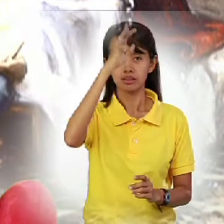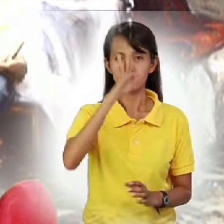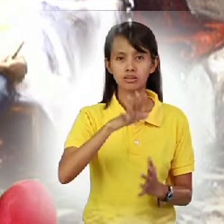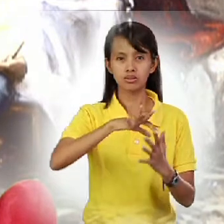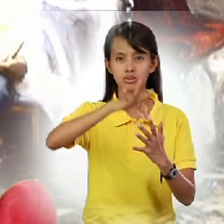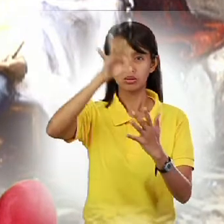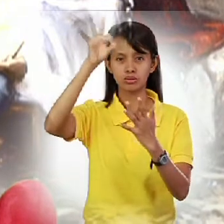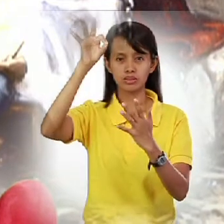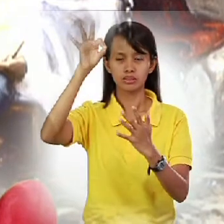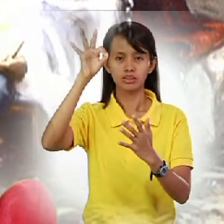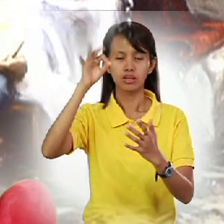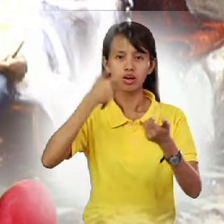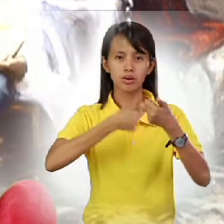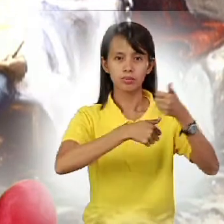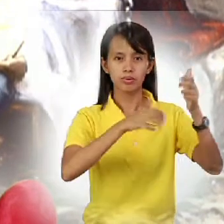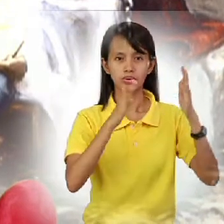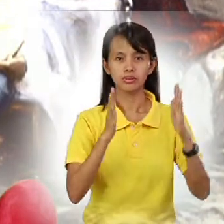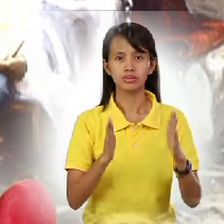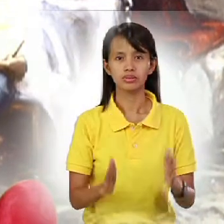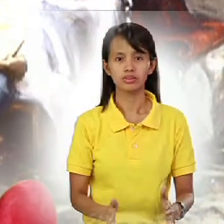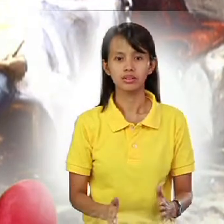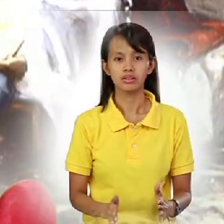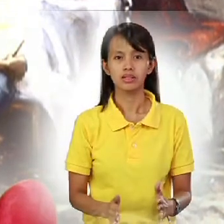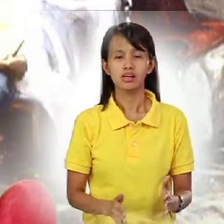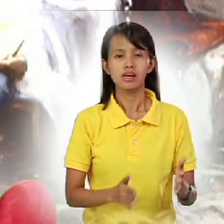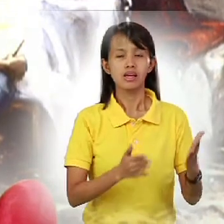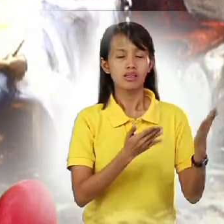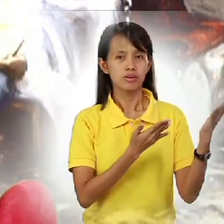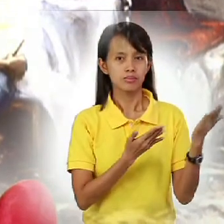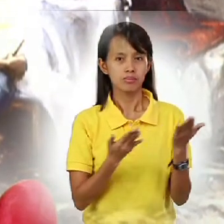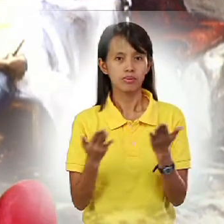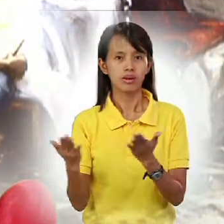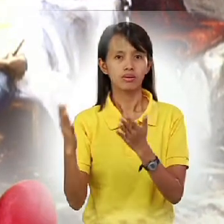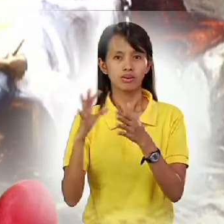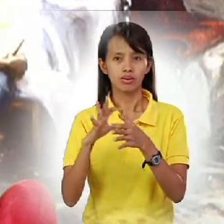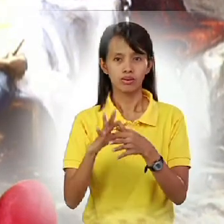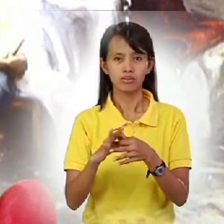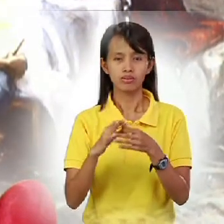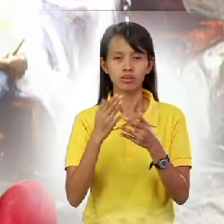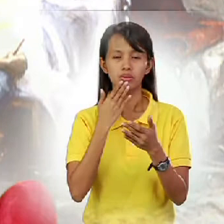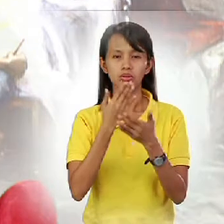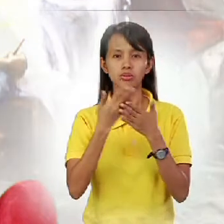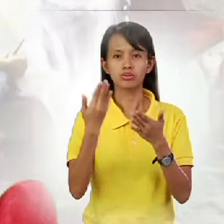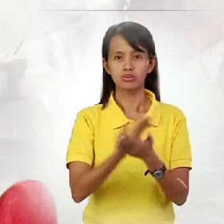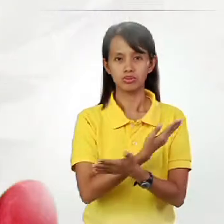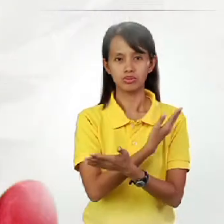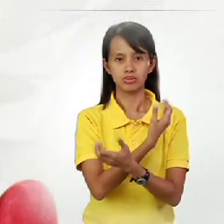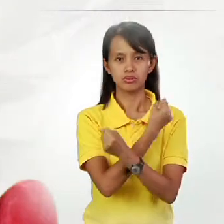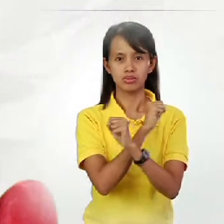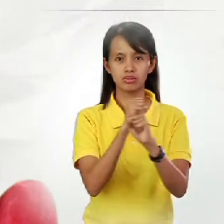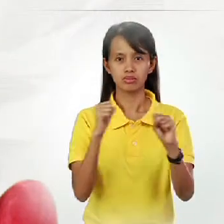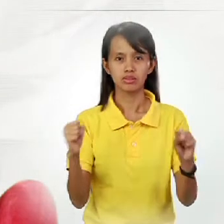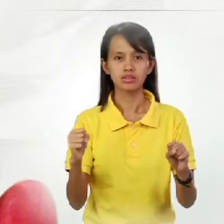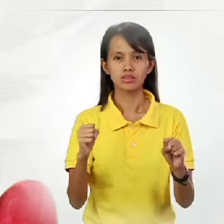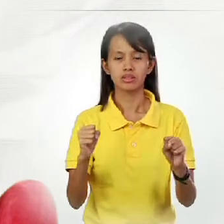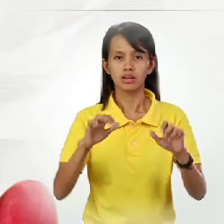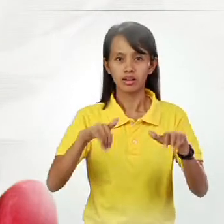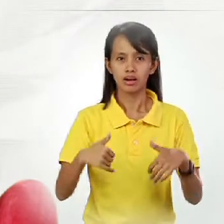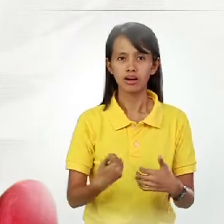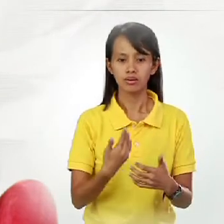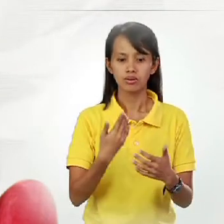God's chosen apostle, the bearer of the good news of salvation. How could